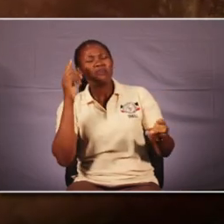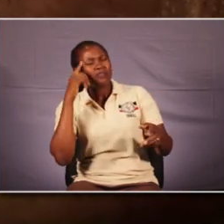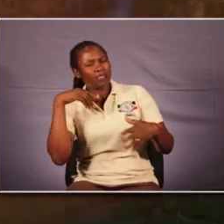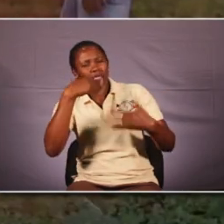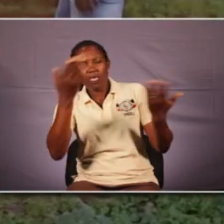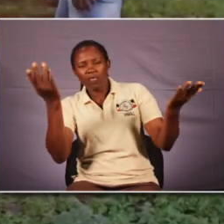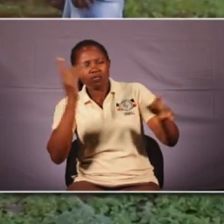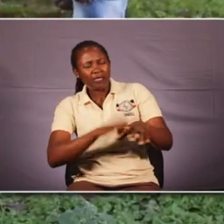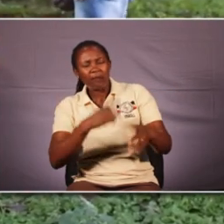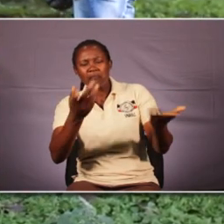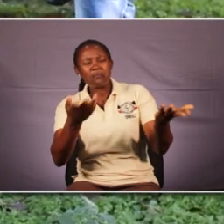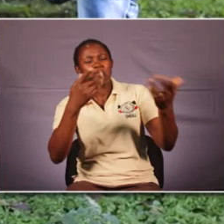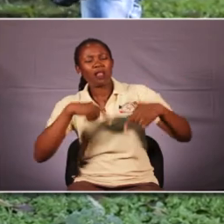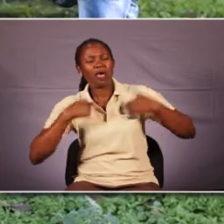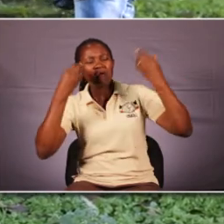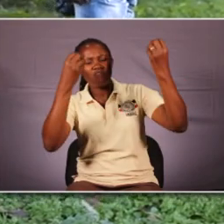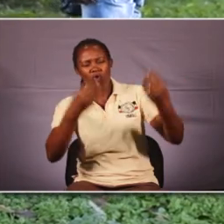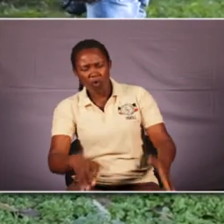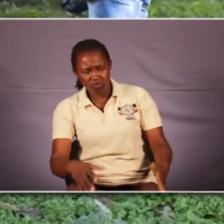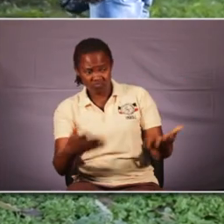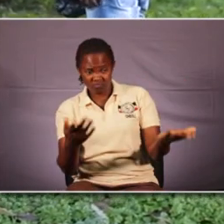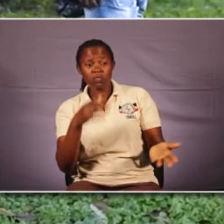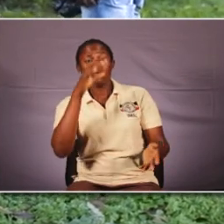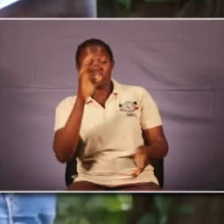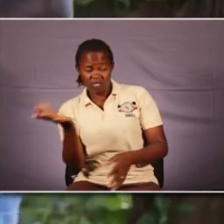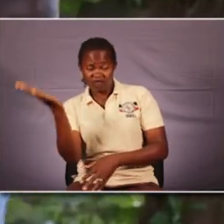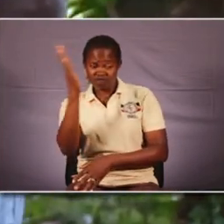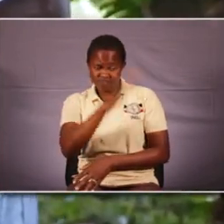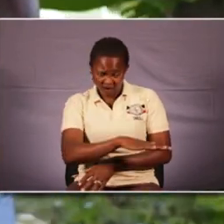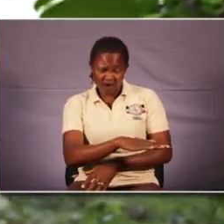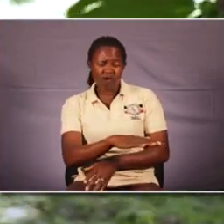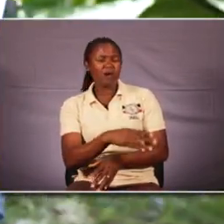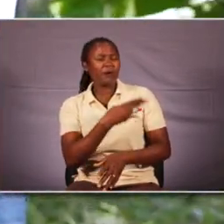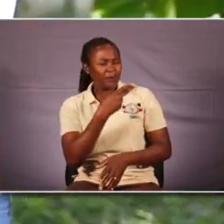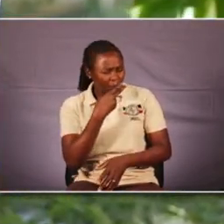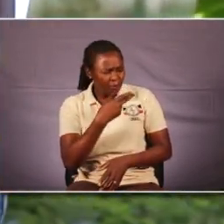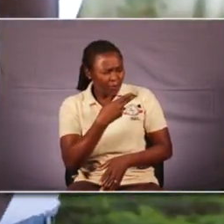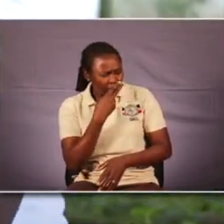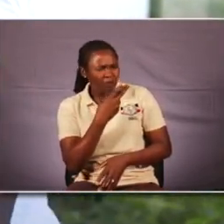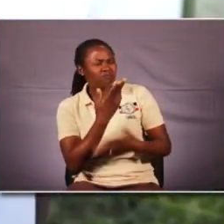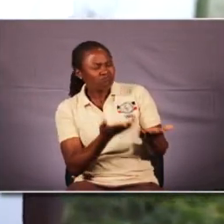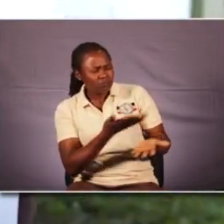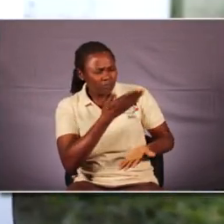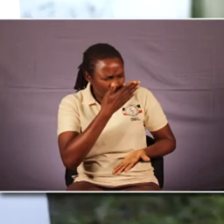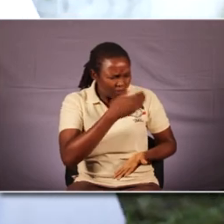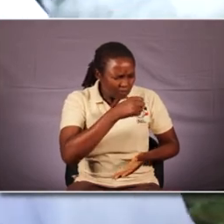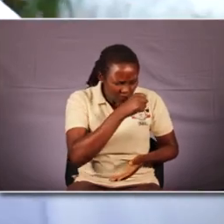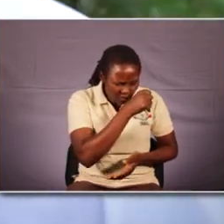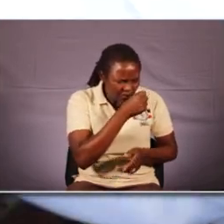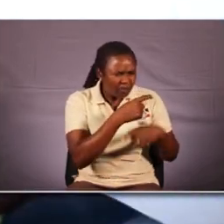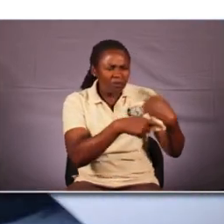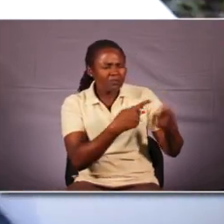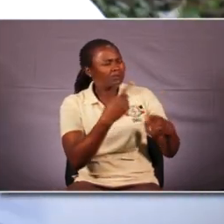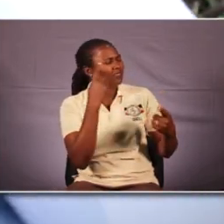own life when Rocky catches up with me. If I chose to go back to my old life with Smokey and the others,